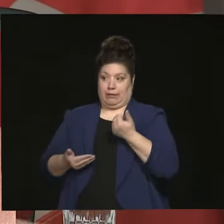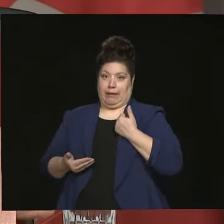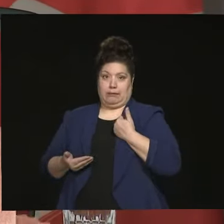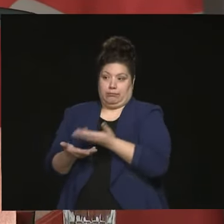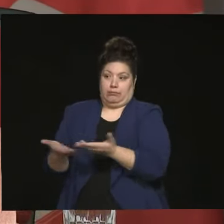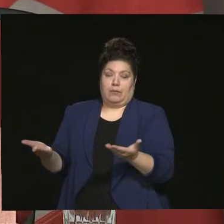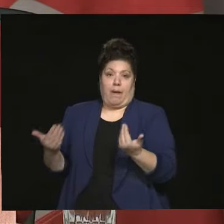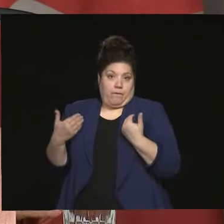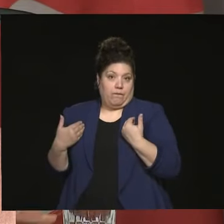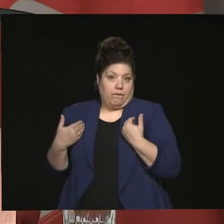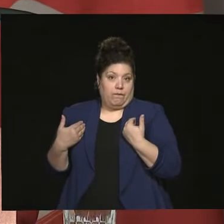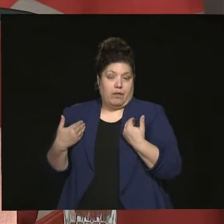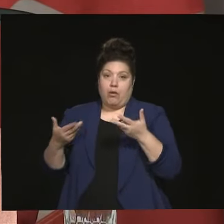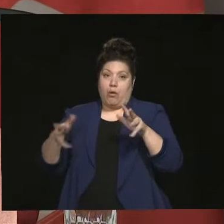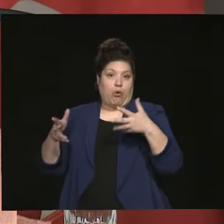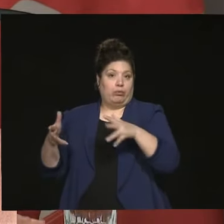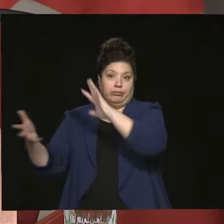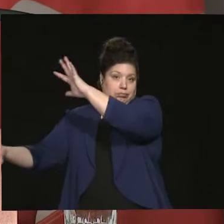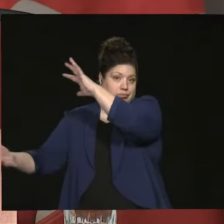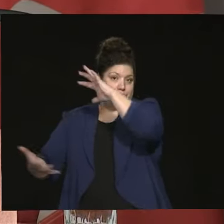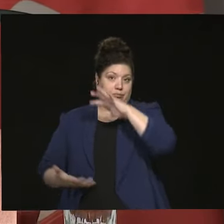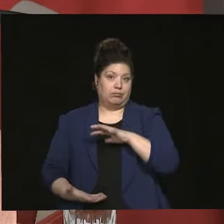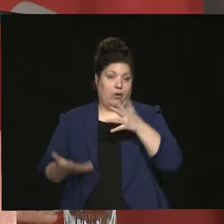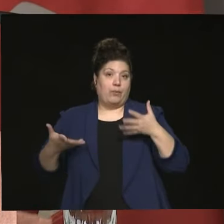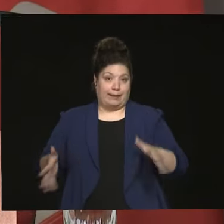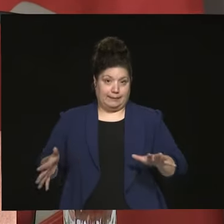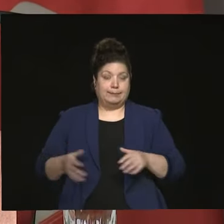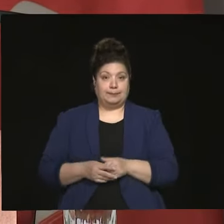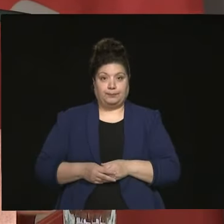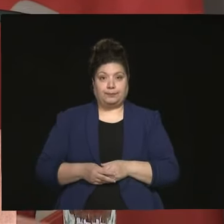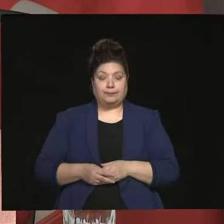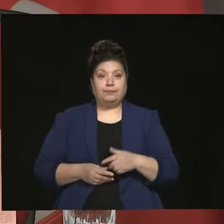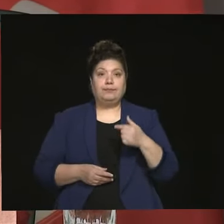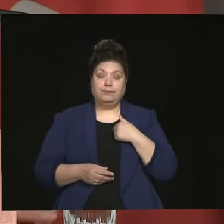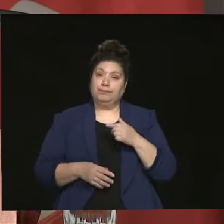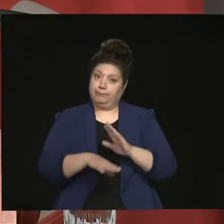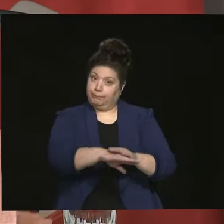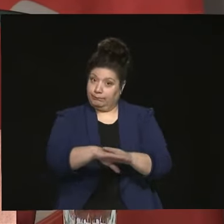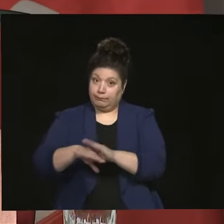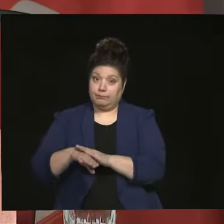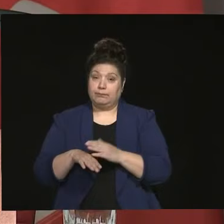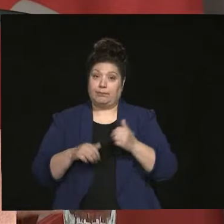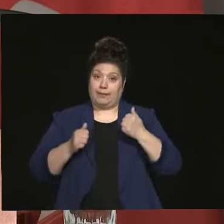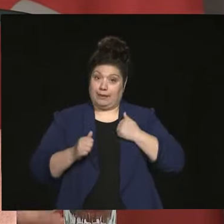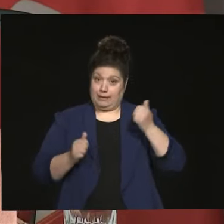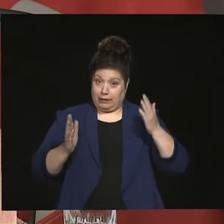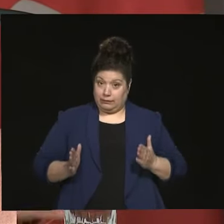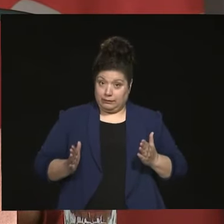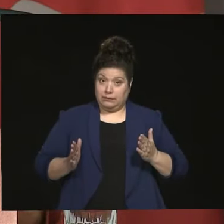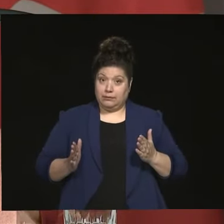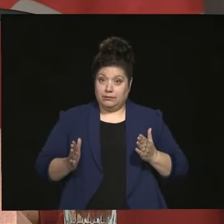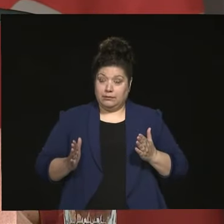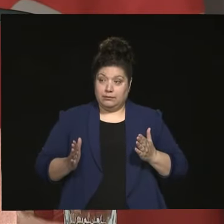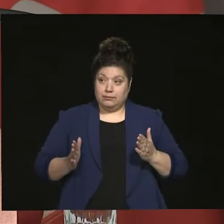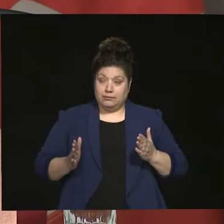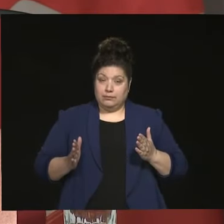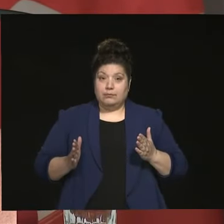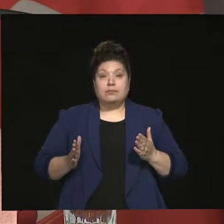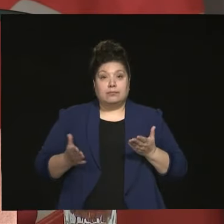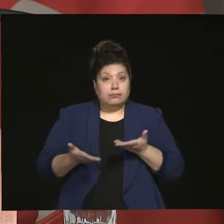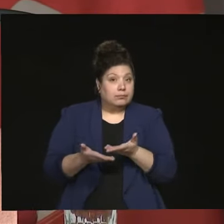arrived. voudrais assurer les I wish Canadiens to reassure que Canadians nous avons assez d'écouvillons we have pour enough ce moment.